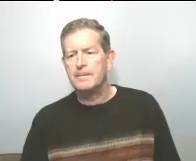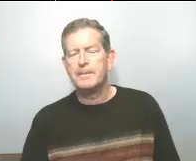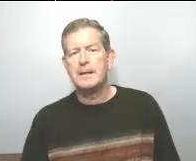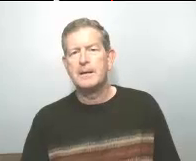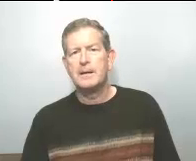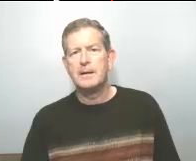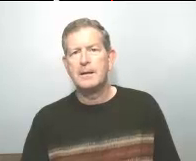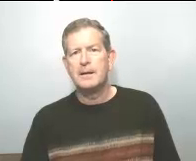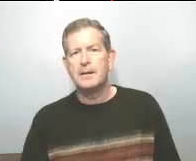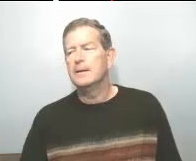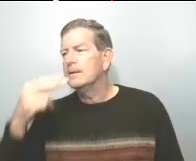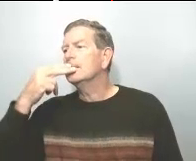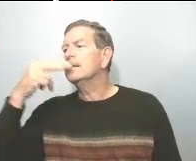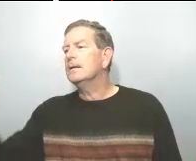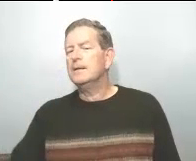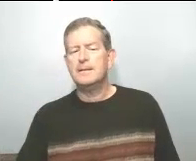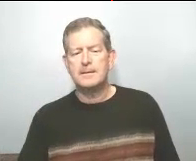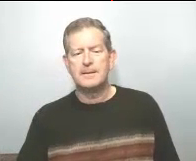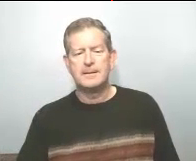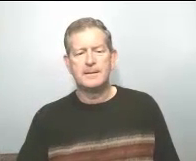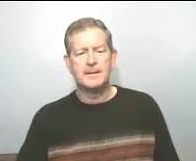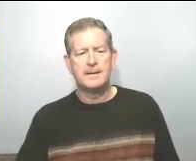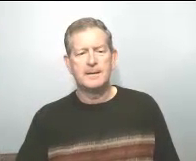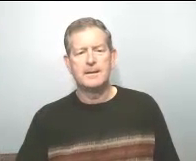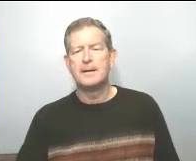verb. Dire. Right there.